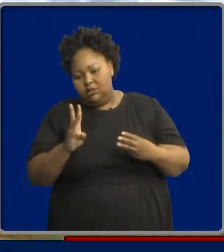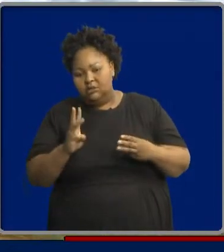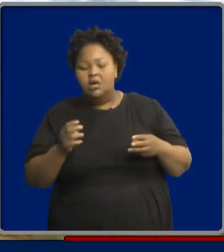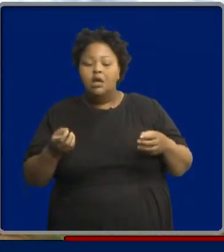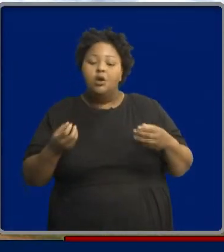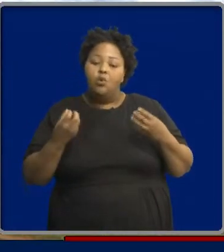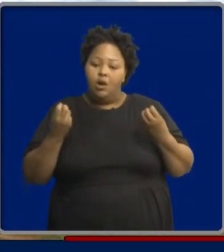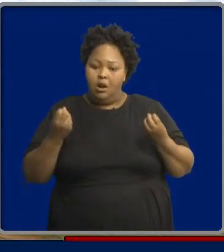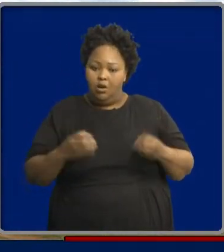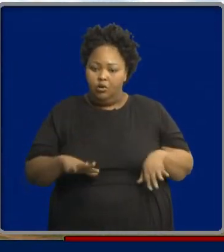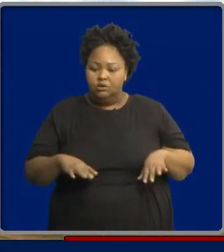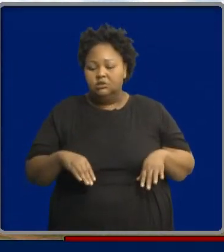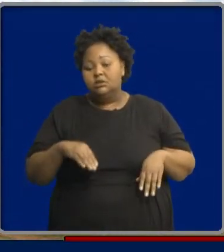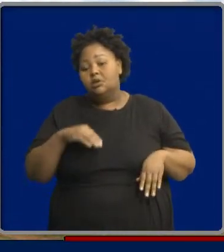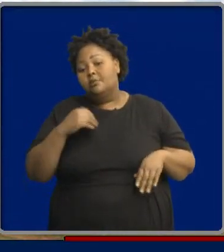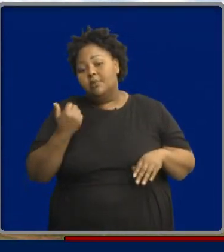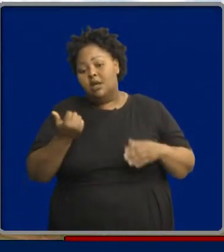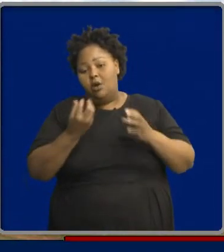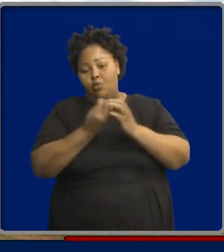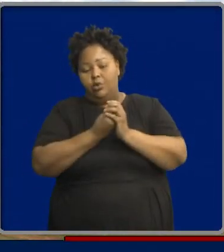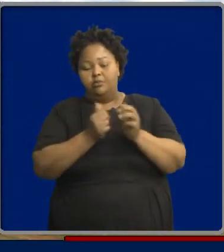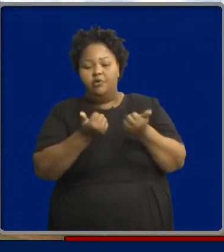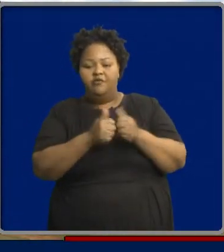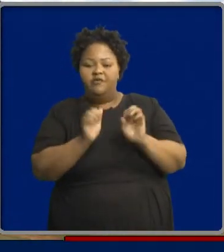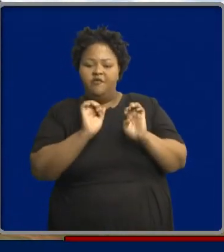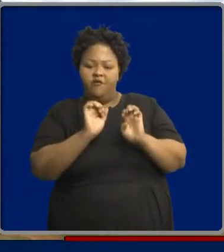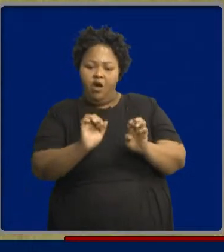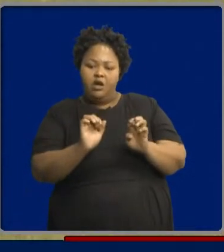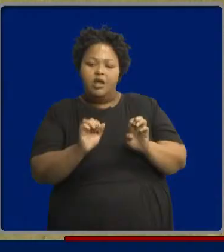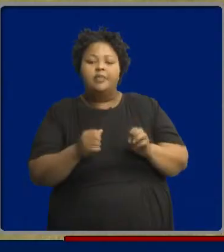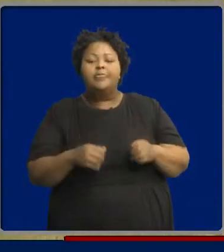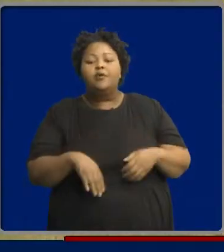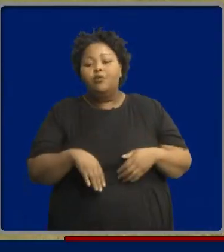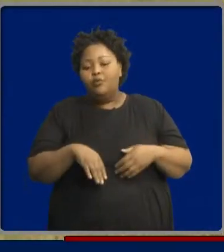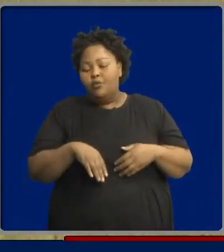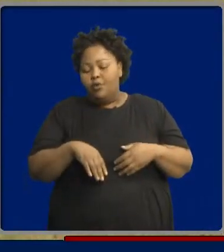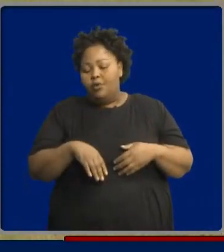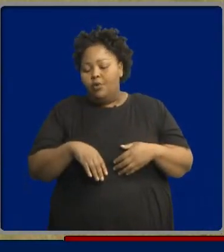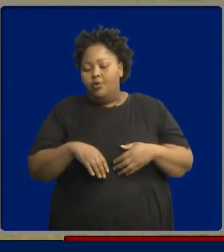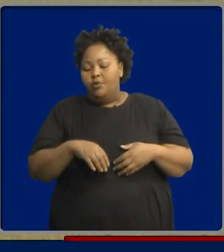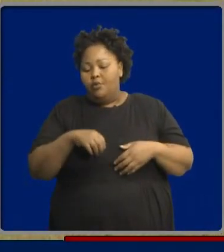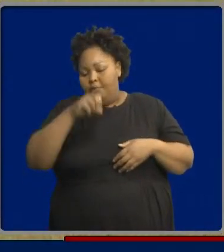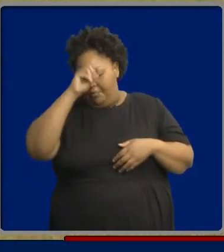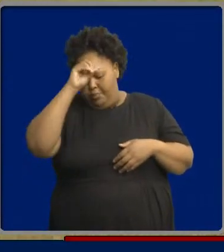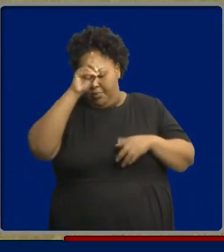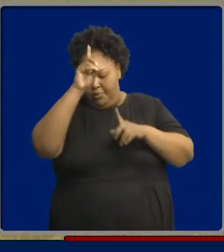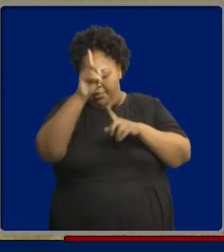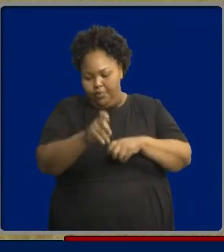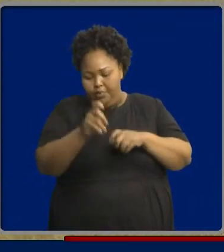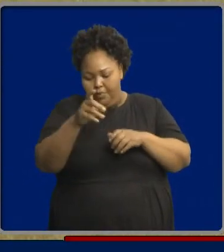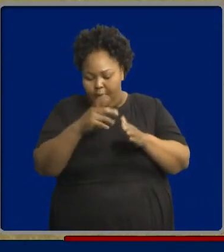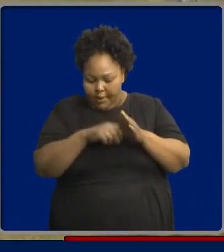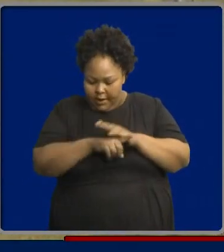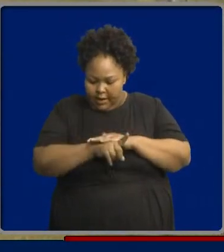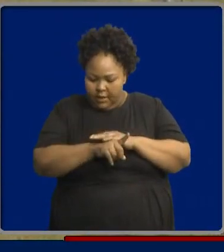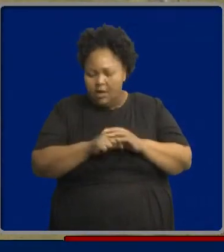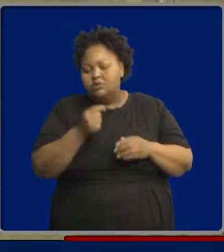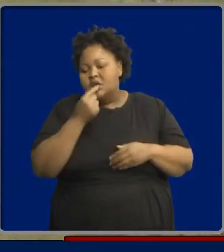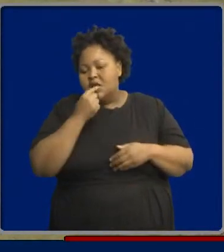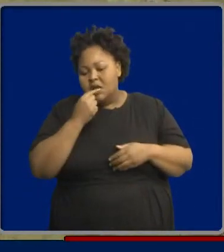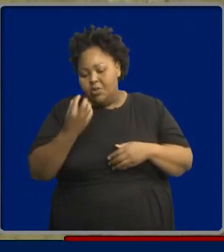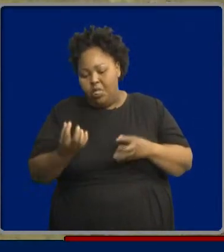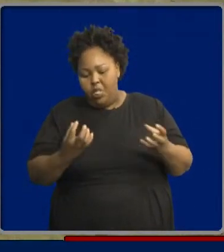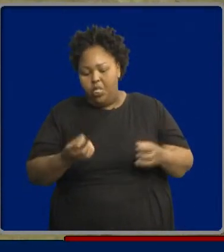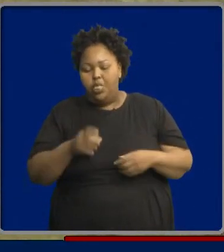missing when he was with others when they went for the illegal mining of green chat. It remains unknown as to what happened before